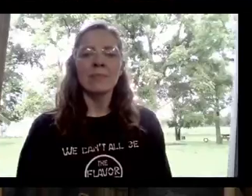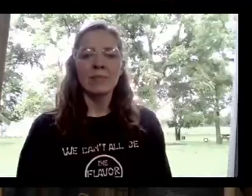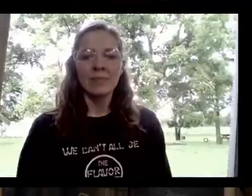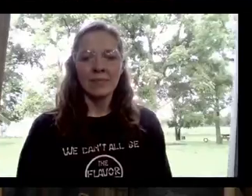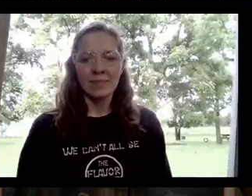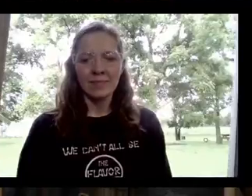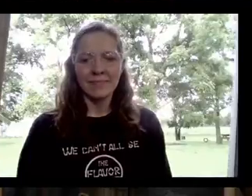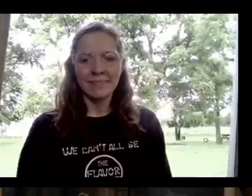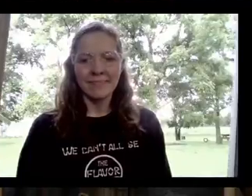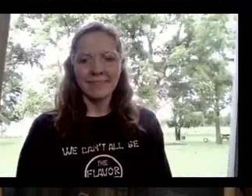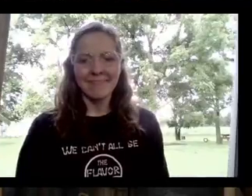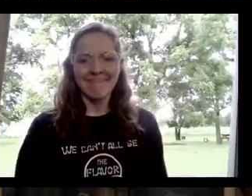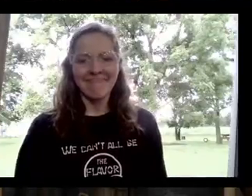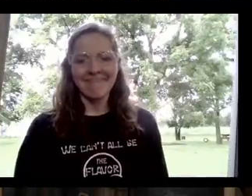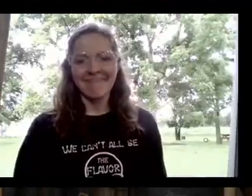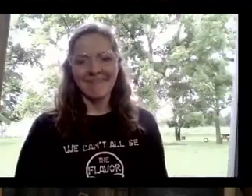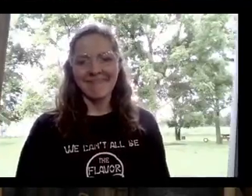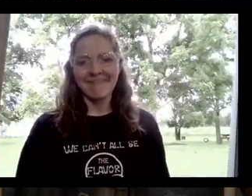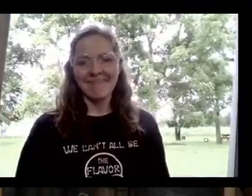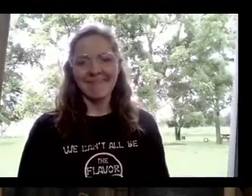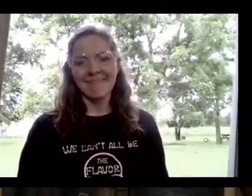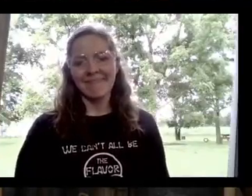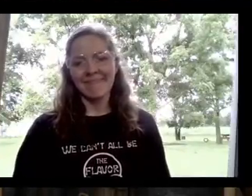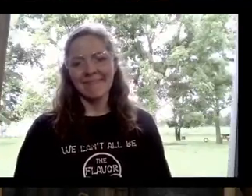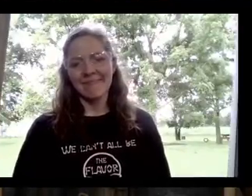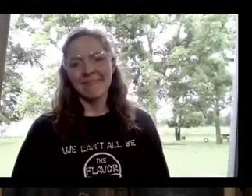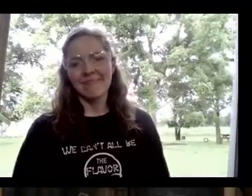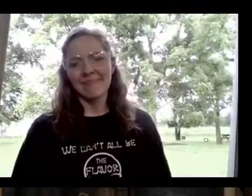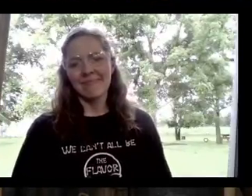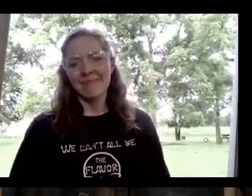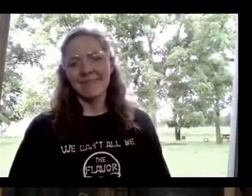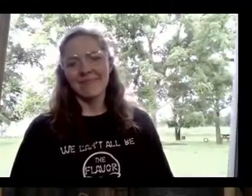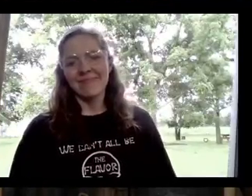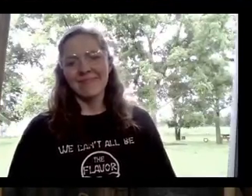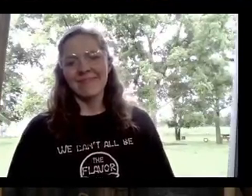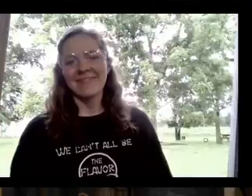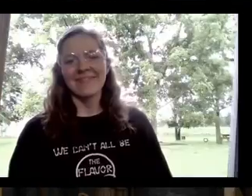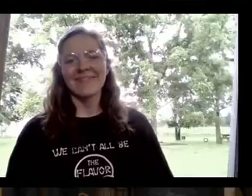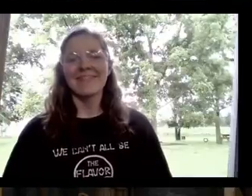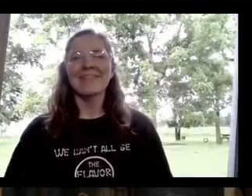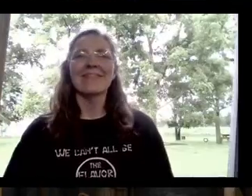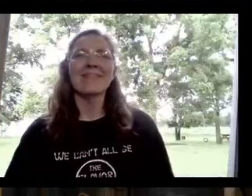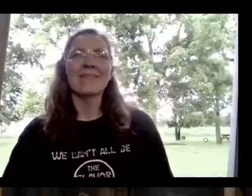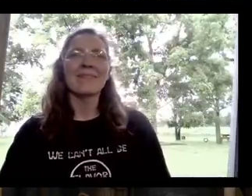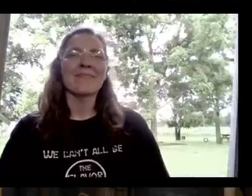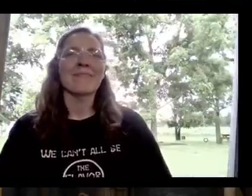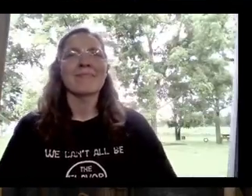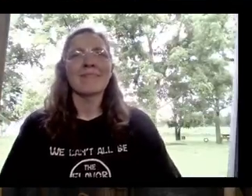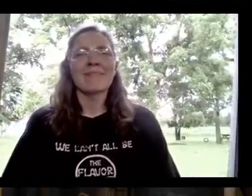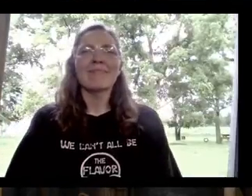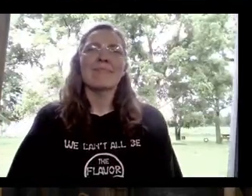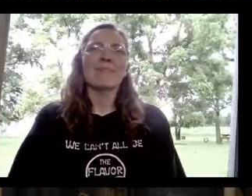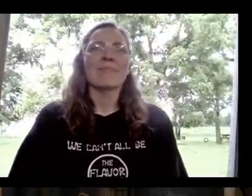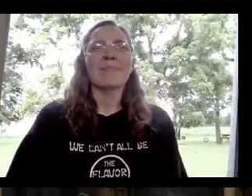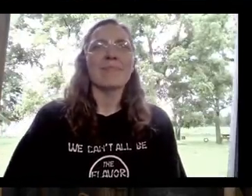hammer, and then you guys can take that with a grain of salt, you know, like a big old Nozzle 4B or something like that.